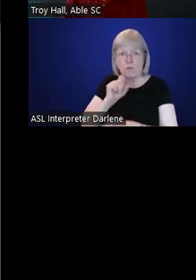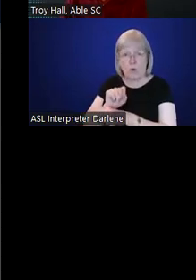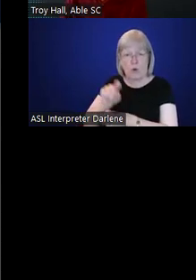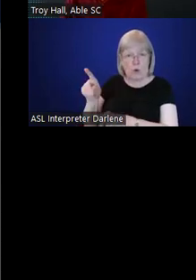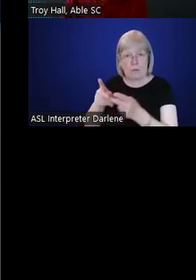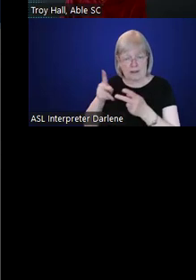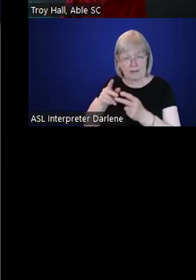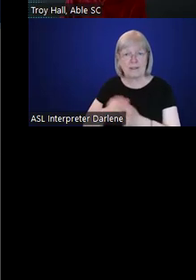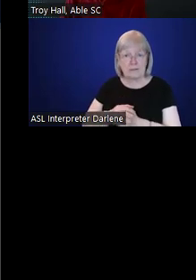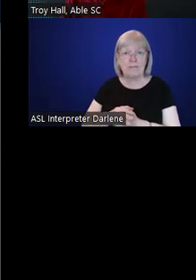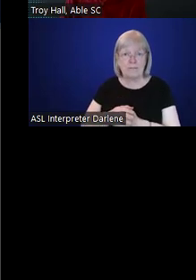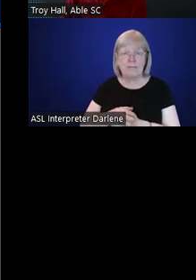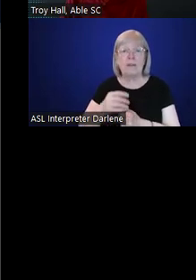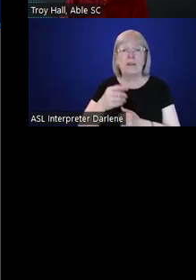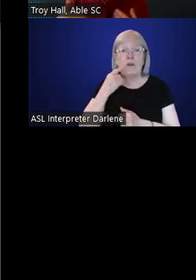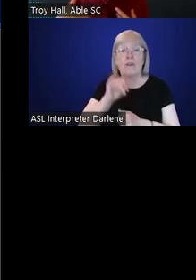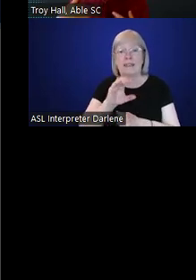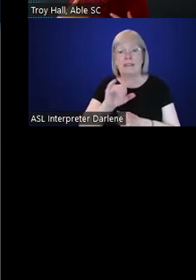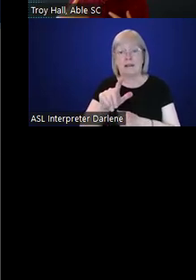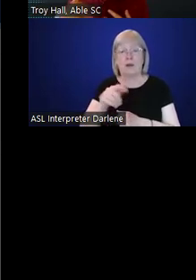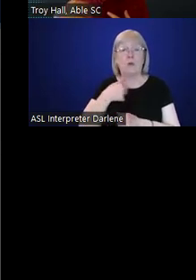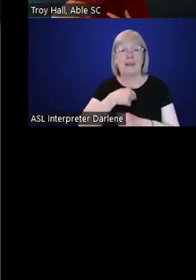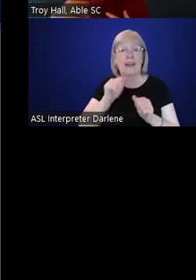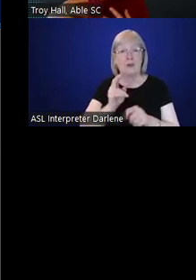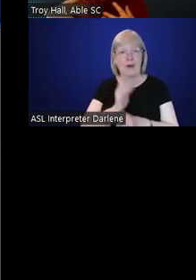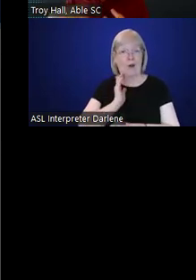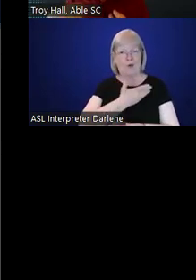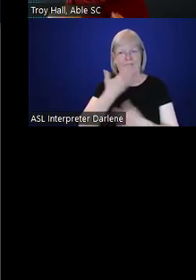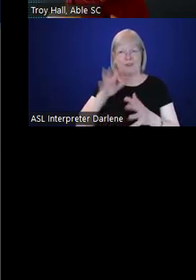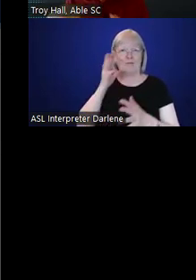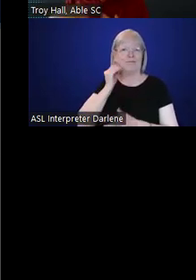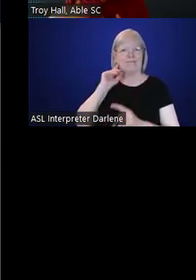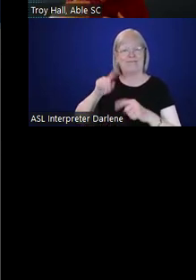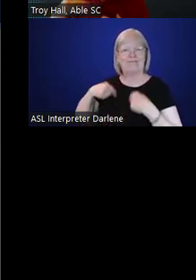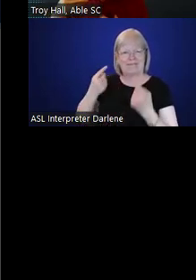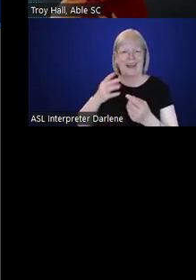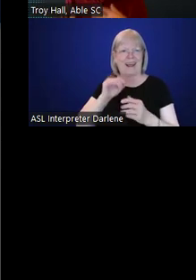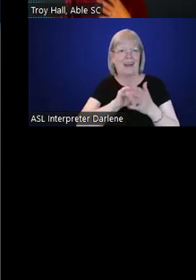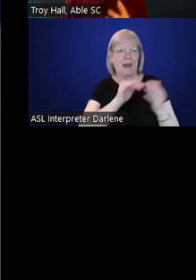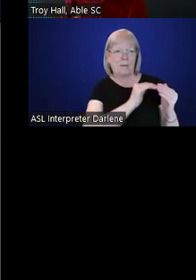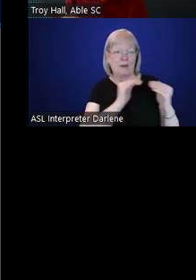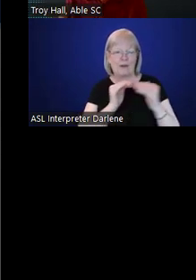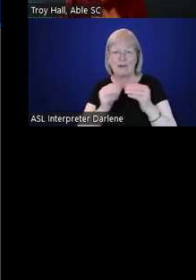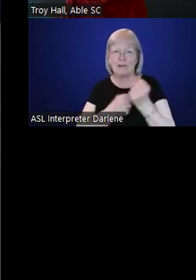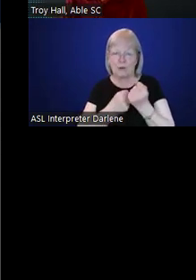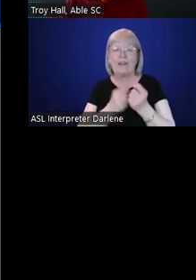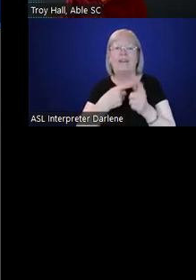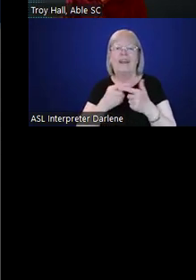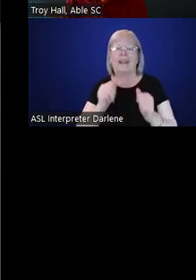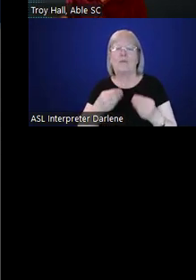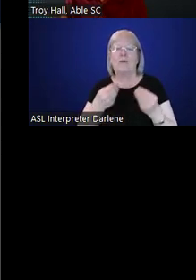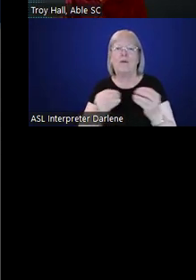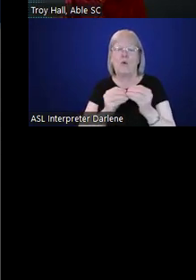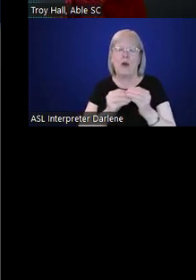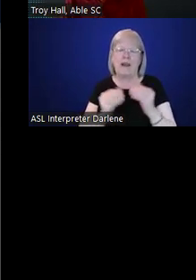SILs, we can use our firsthand knowledge and that peer support to provide more advanced or practical